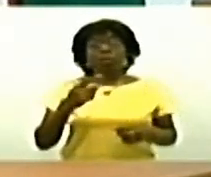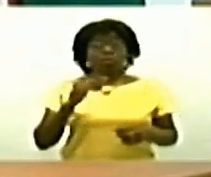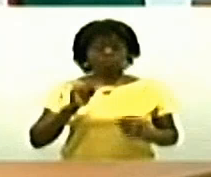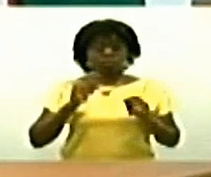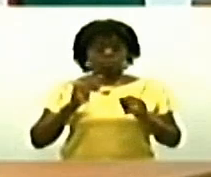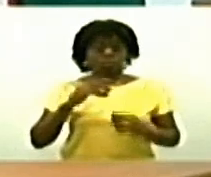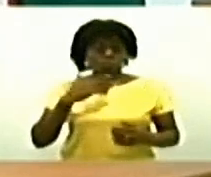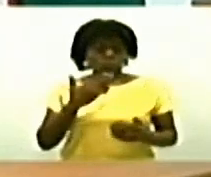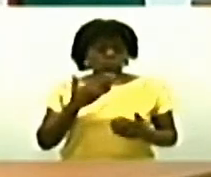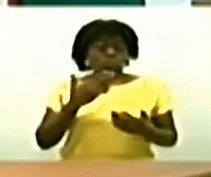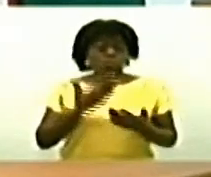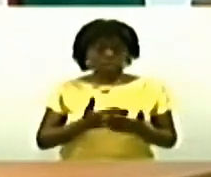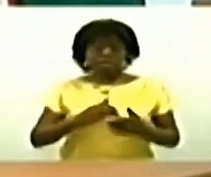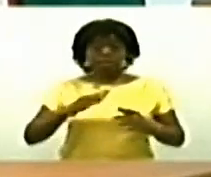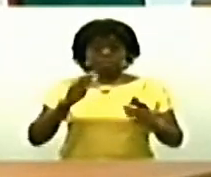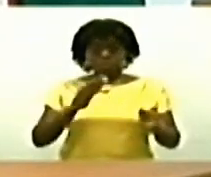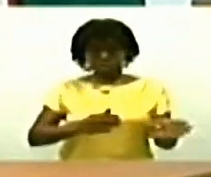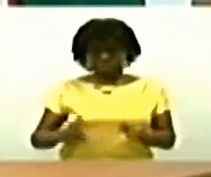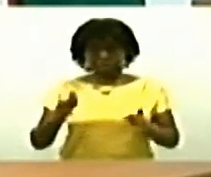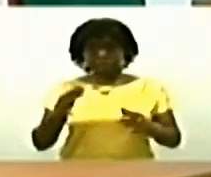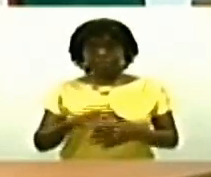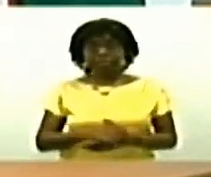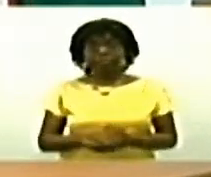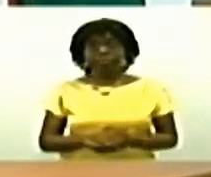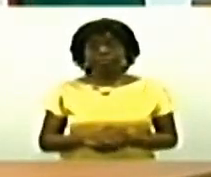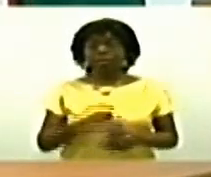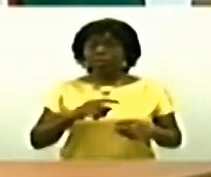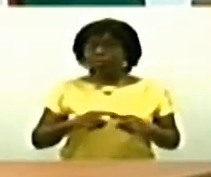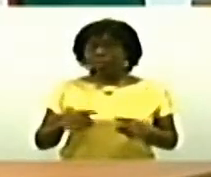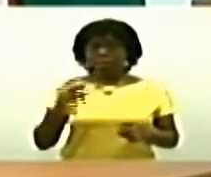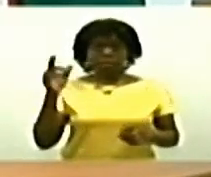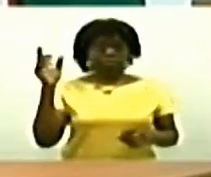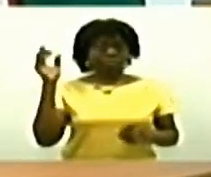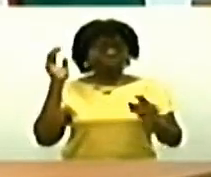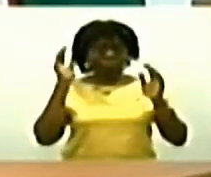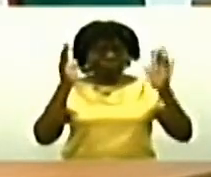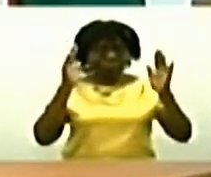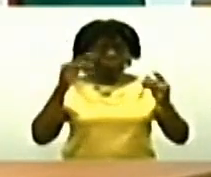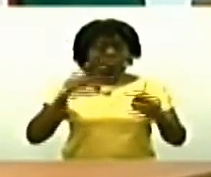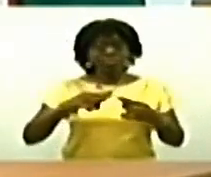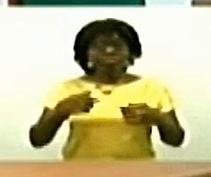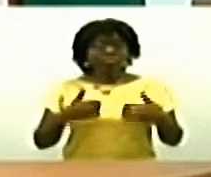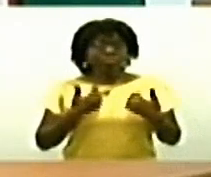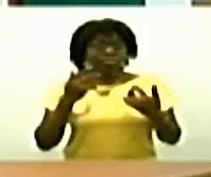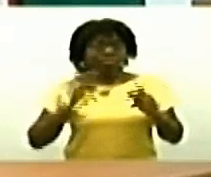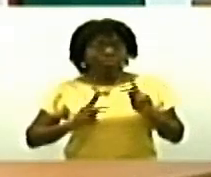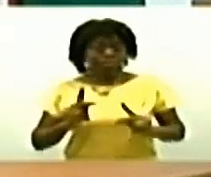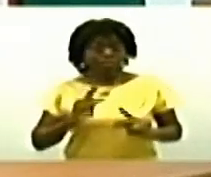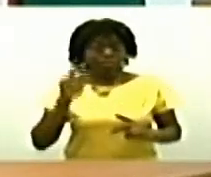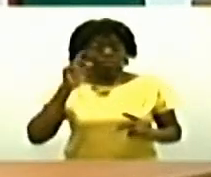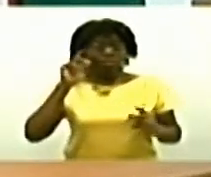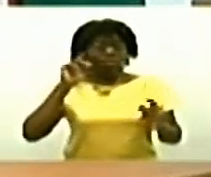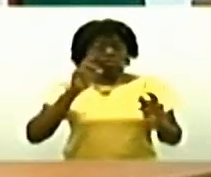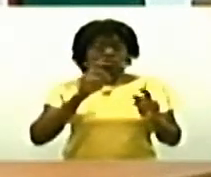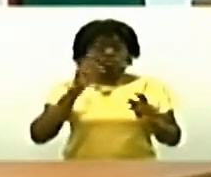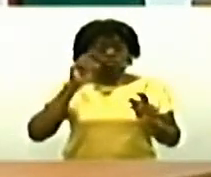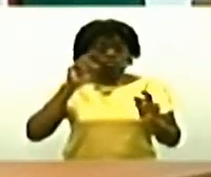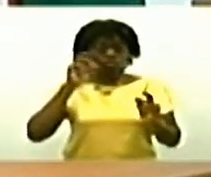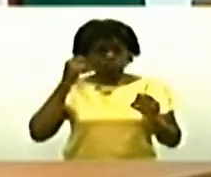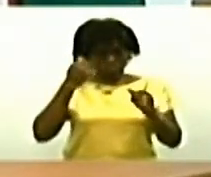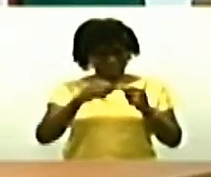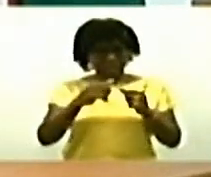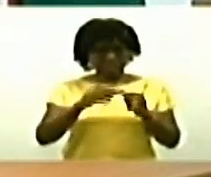prepared. But as I listened to the youngsters, it caused me to reflect on